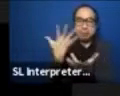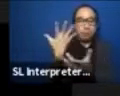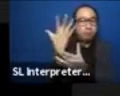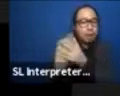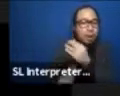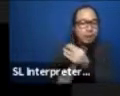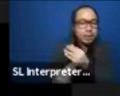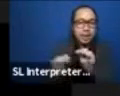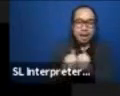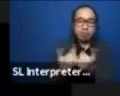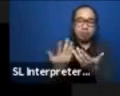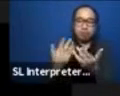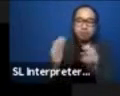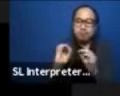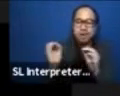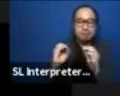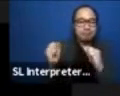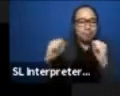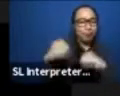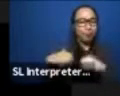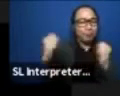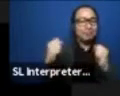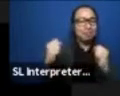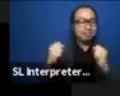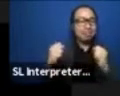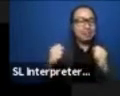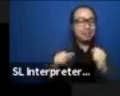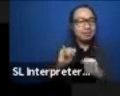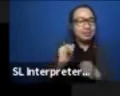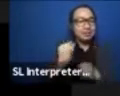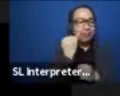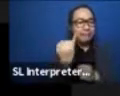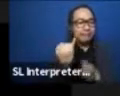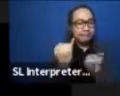of consent. So whenever